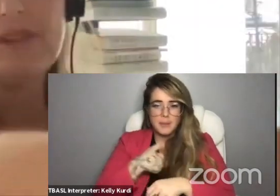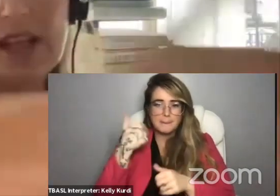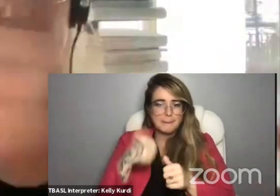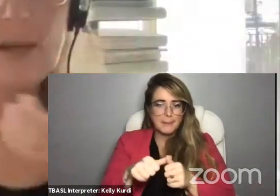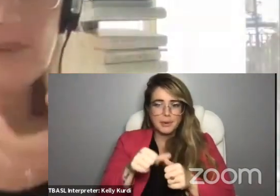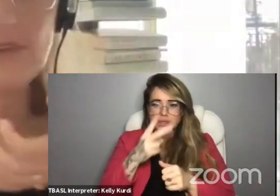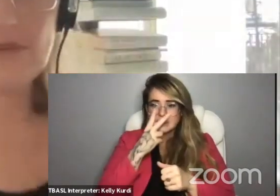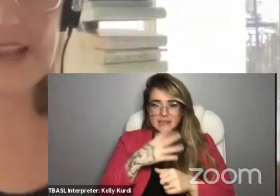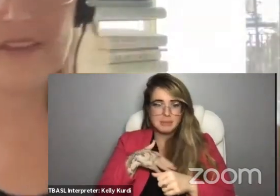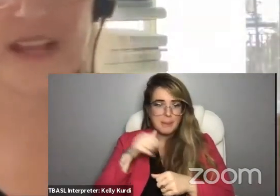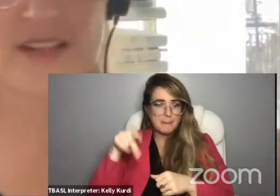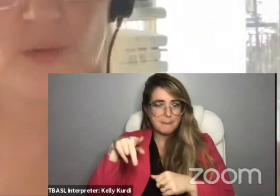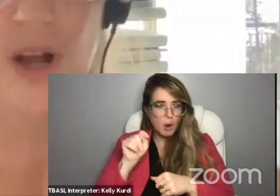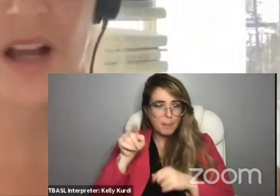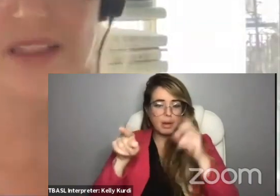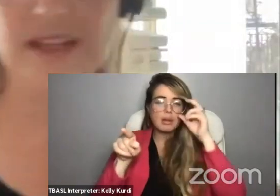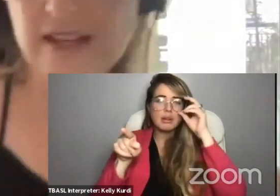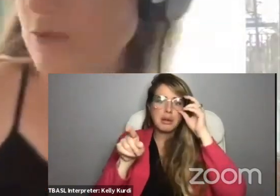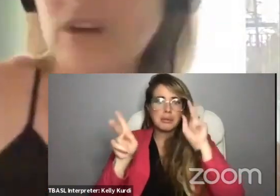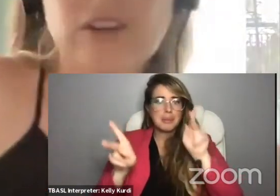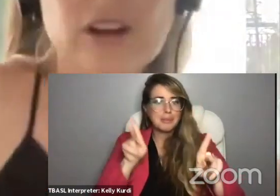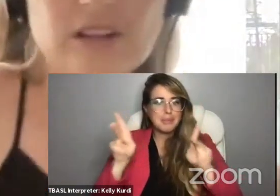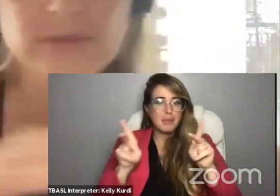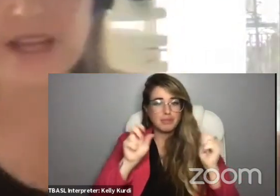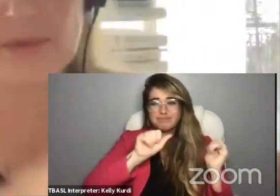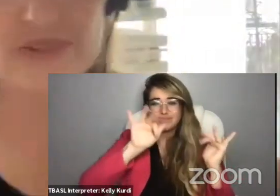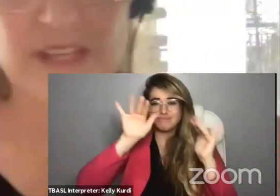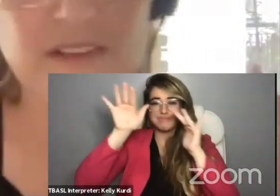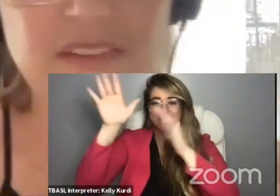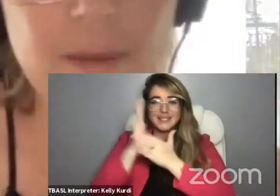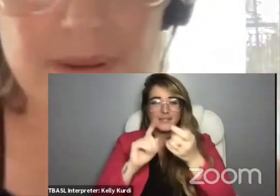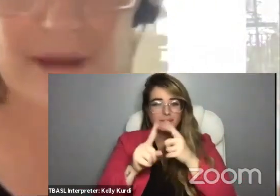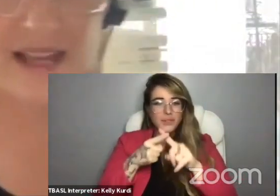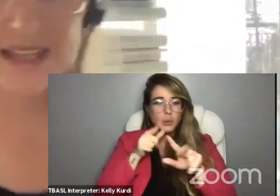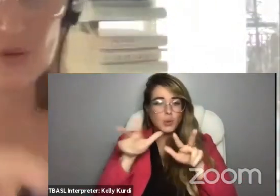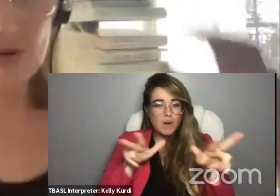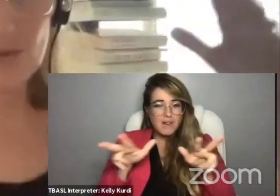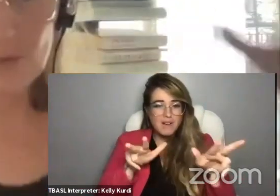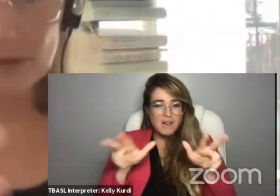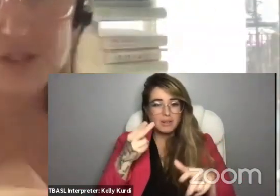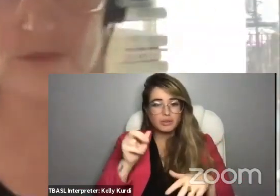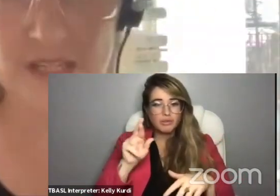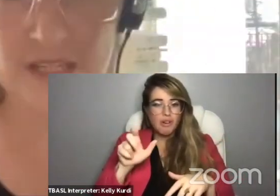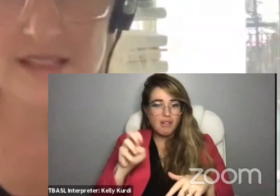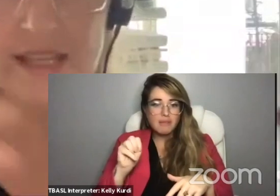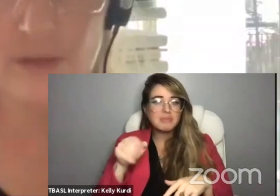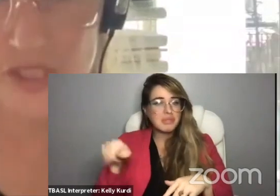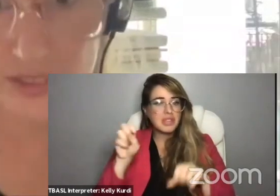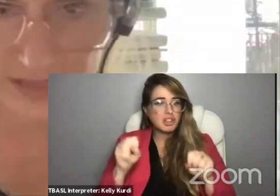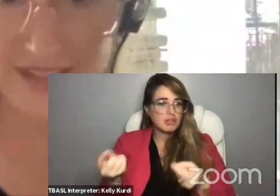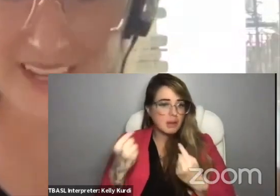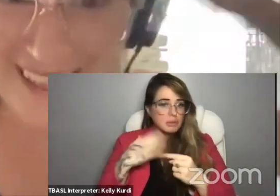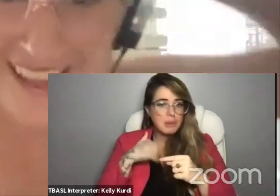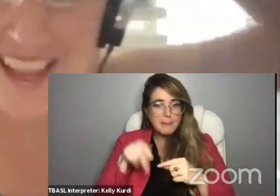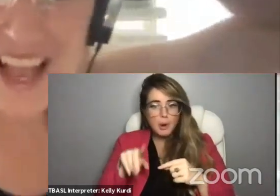people were fleeing up to, friends that had to walk to Harlem. And they could stop at mine or what we were doing and the